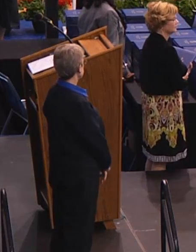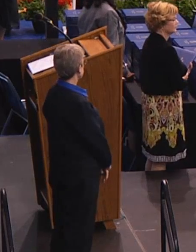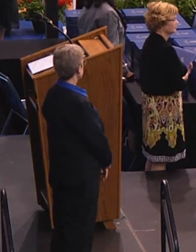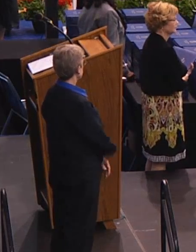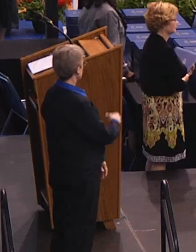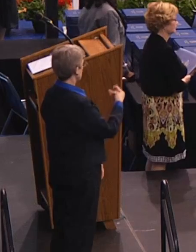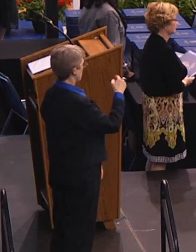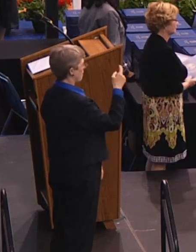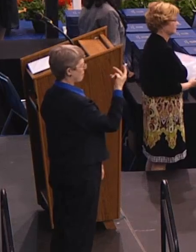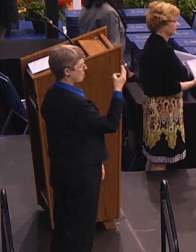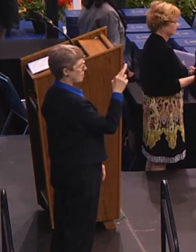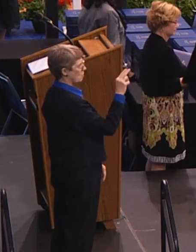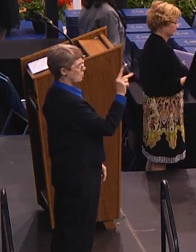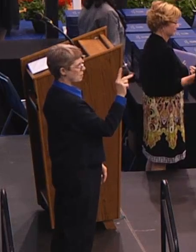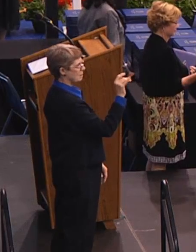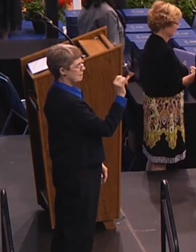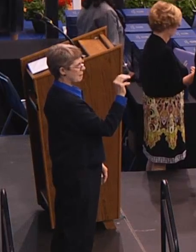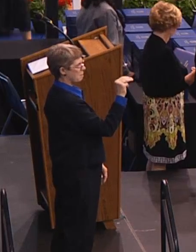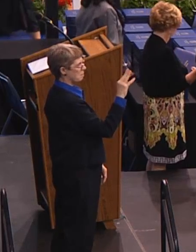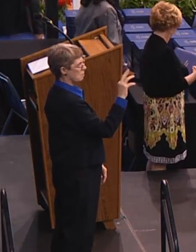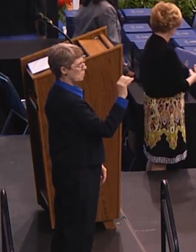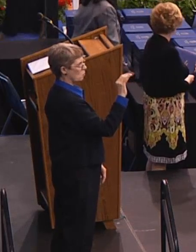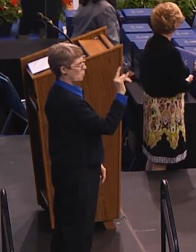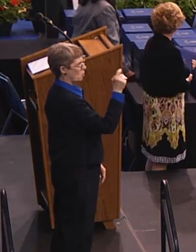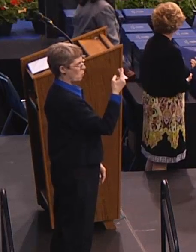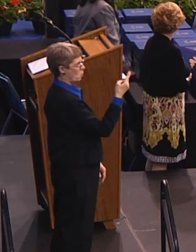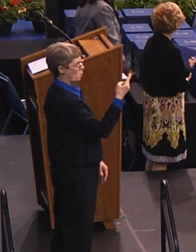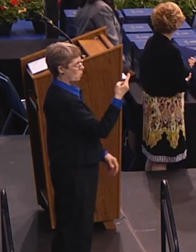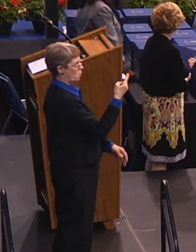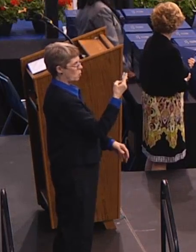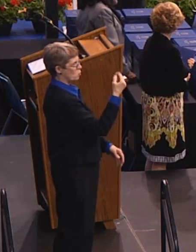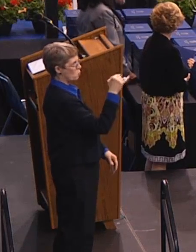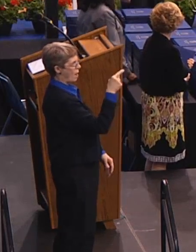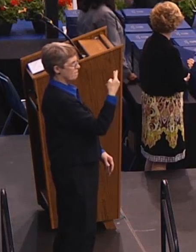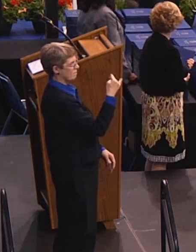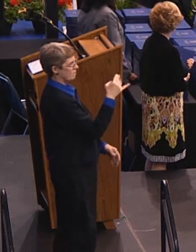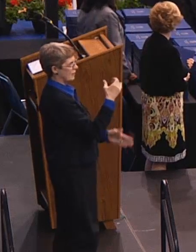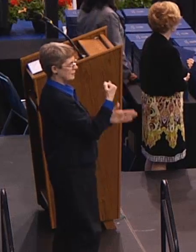Heather Nicole Kimbrough, Graphic Design, cum laude.